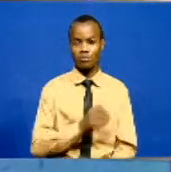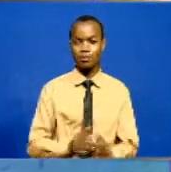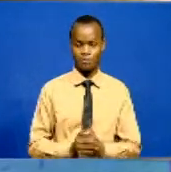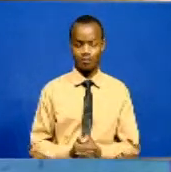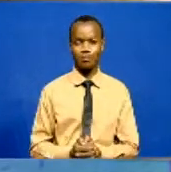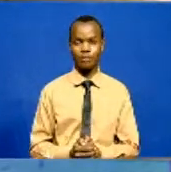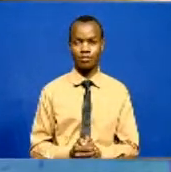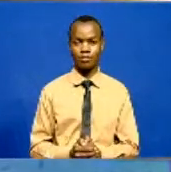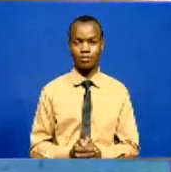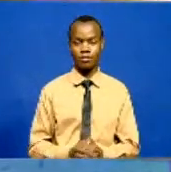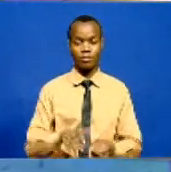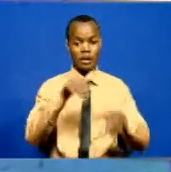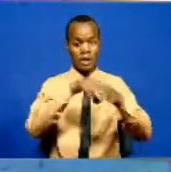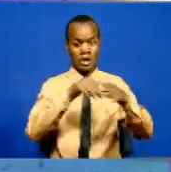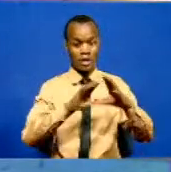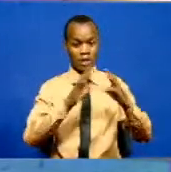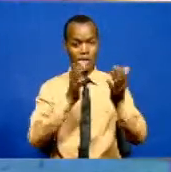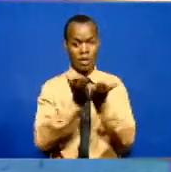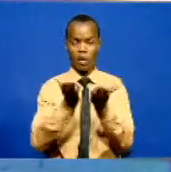world,